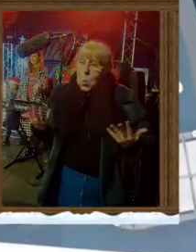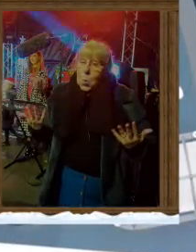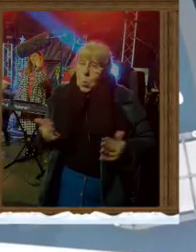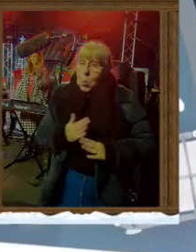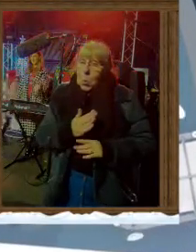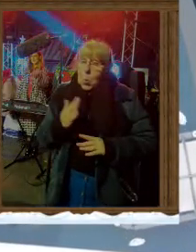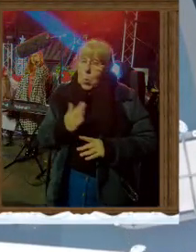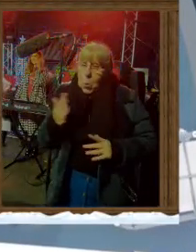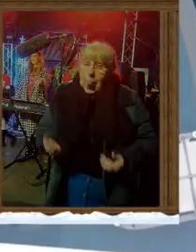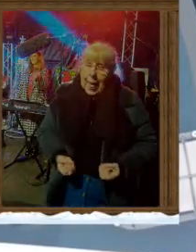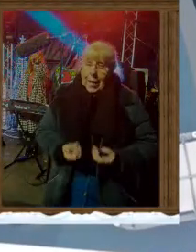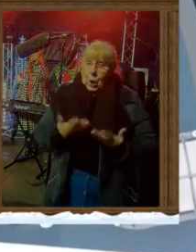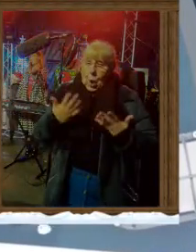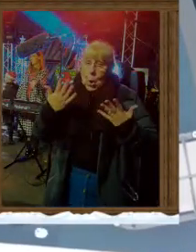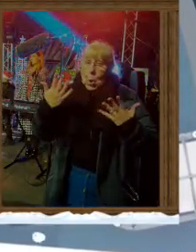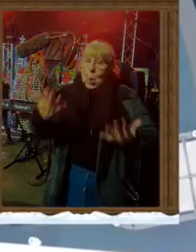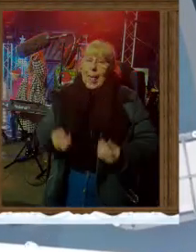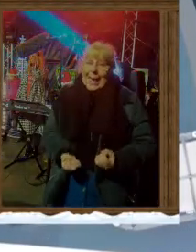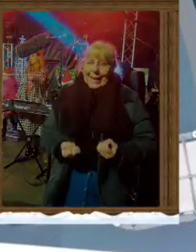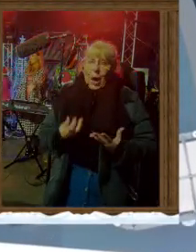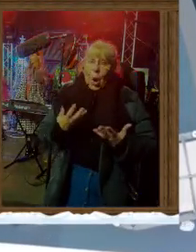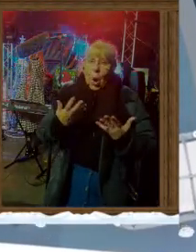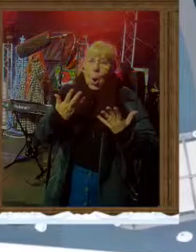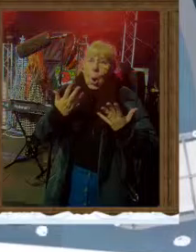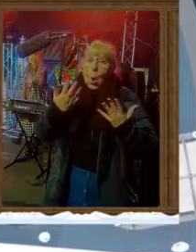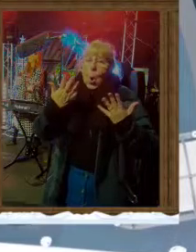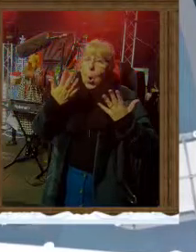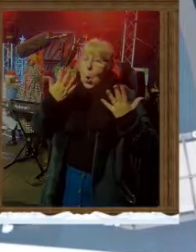Oh, you can be louder.